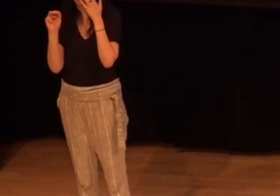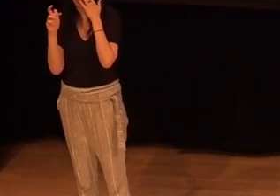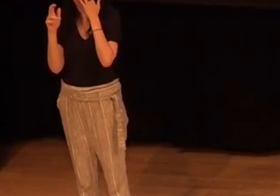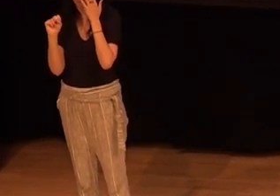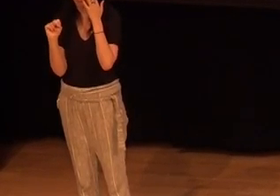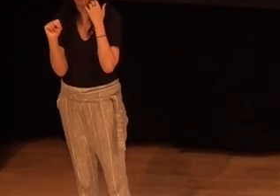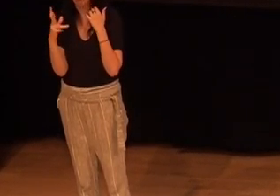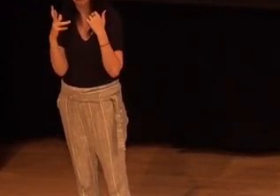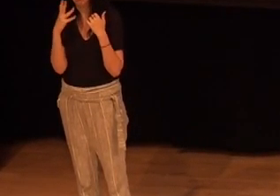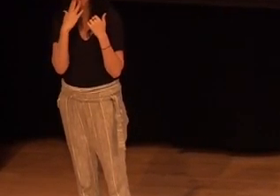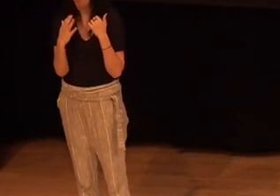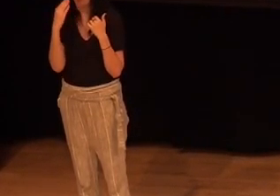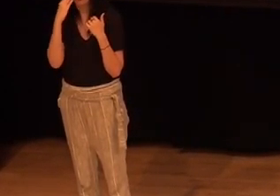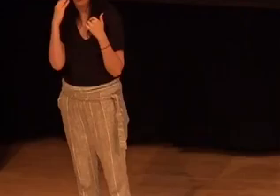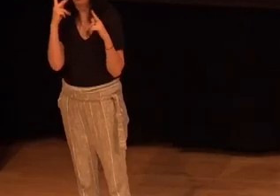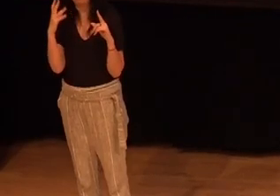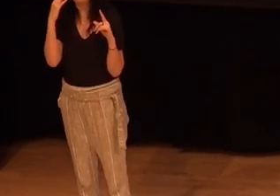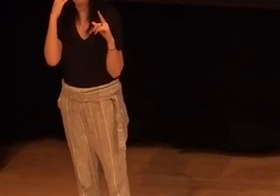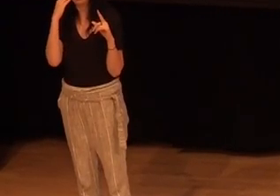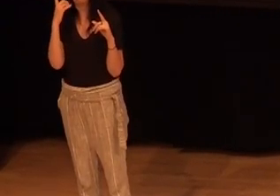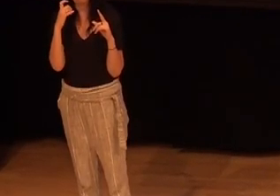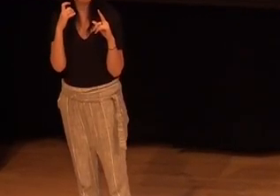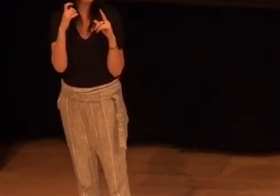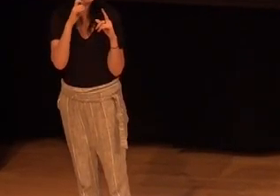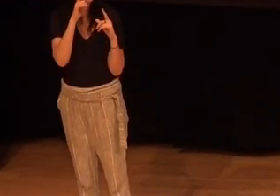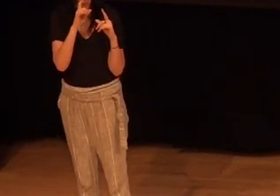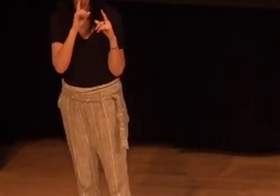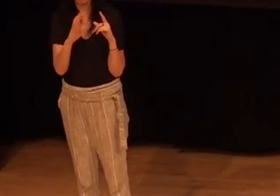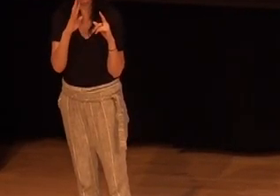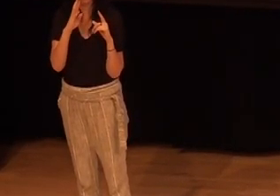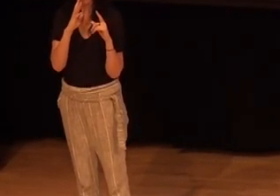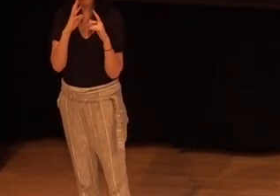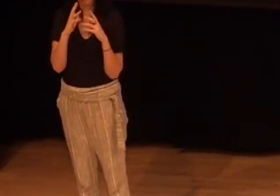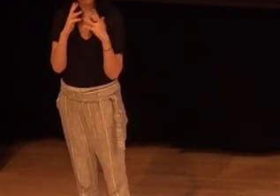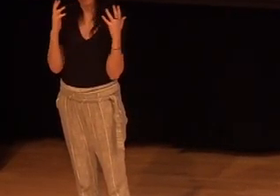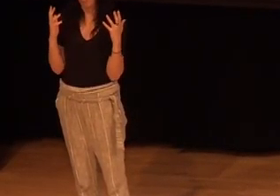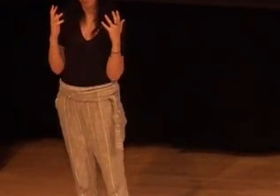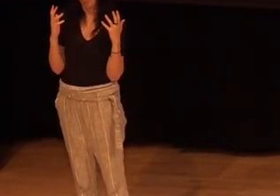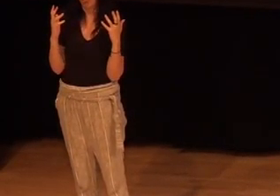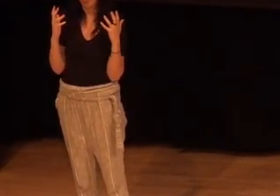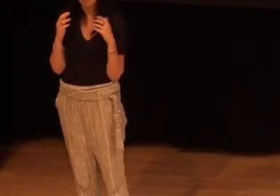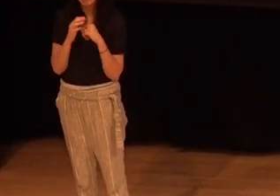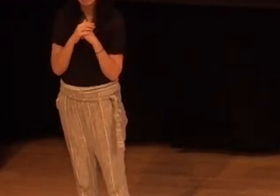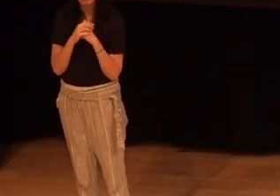known. His disability is well known. He doesn't talk about it all that much.